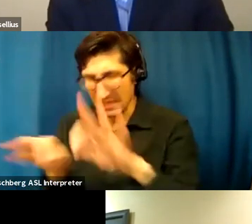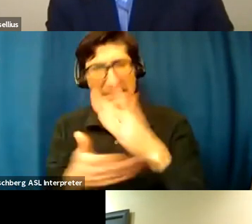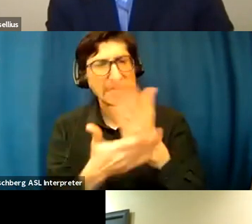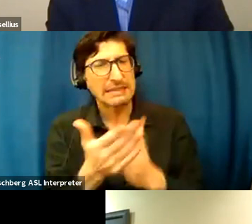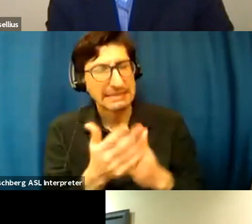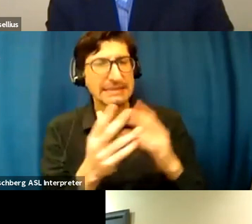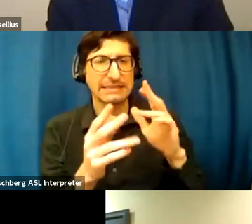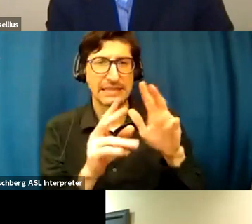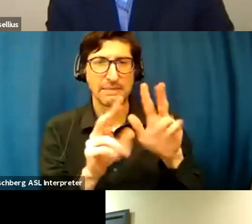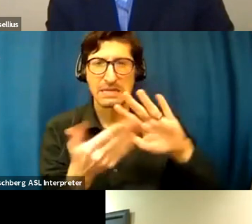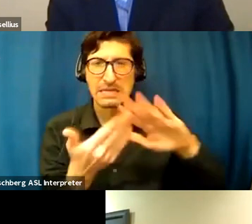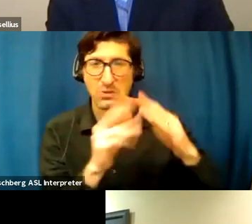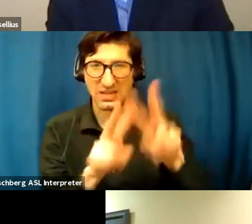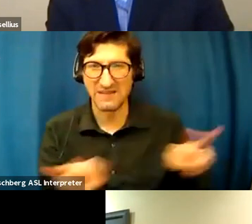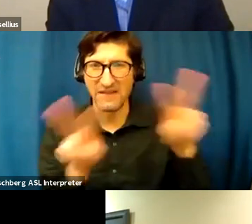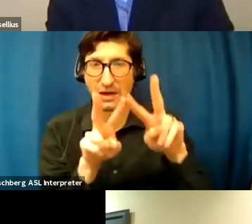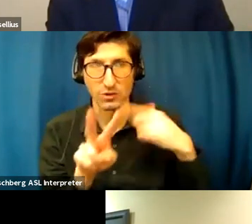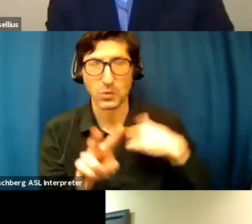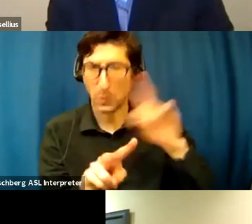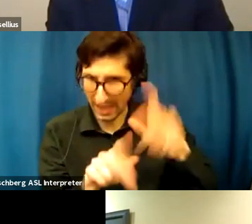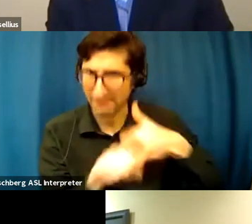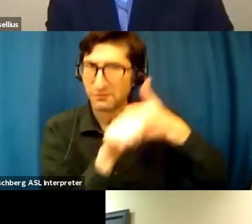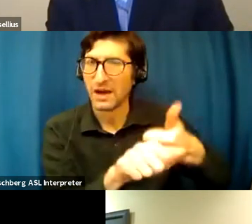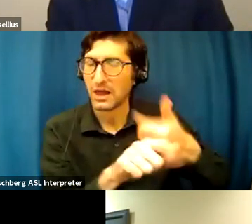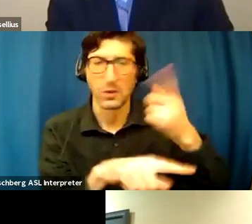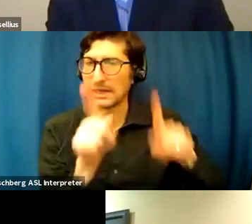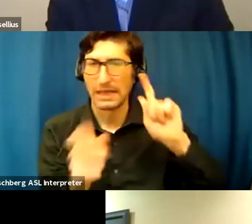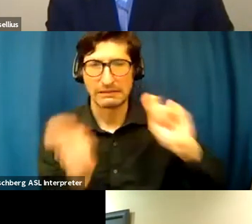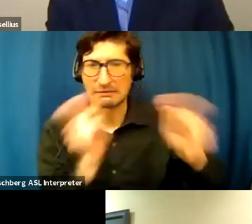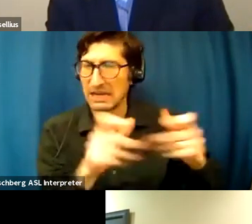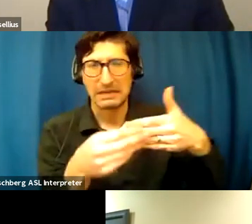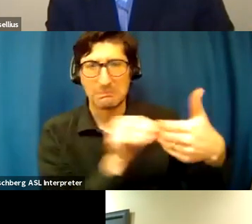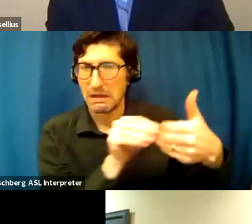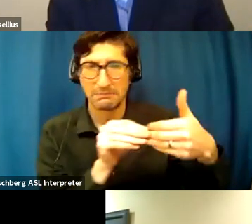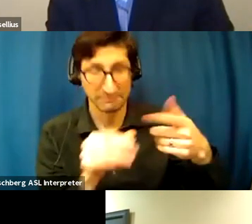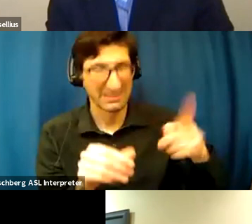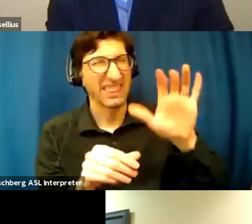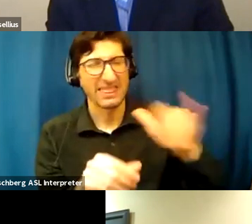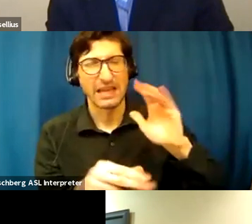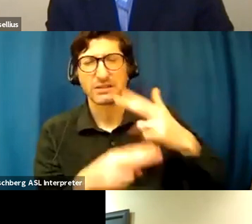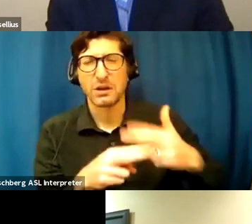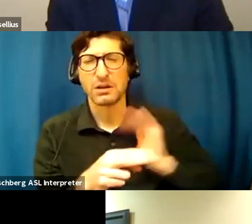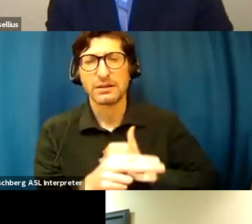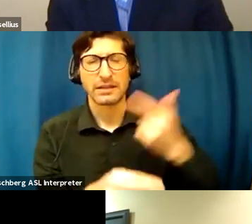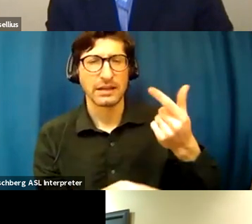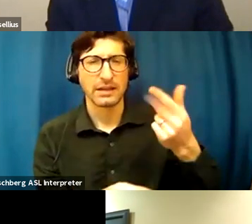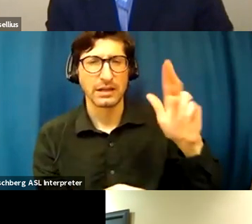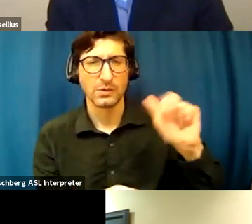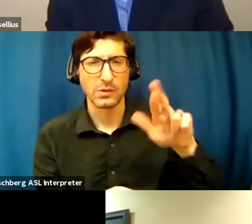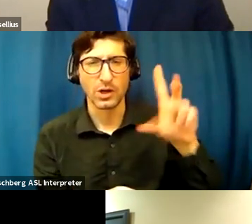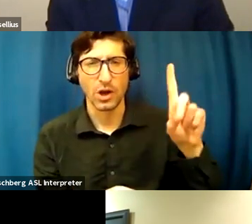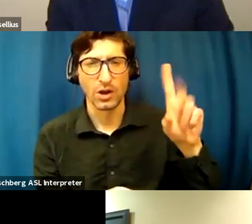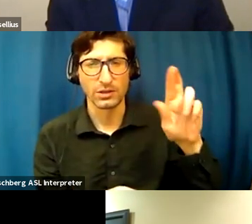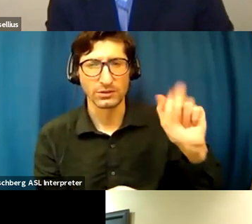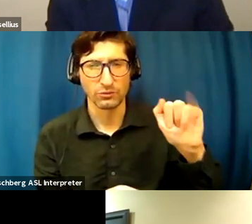values that must be honored while we pursue the goals. And we call these our guardrails. We do